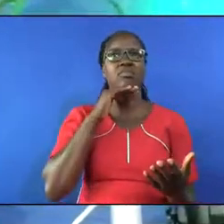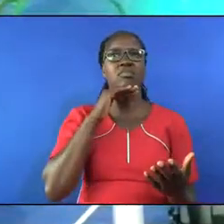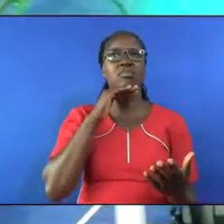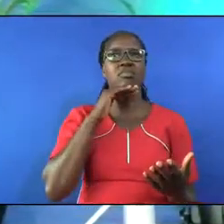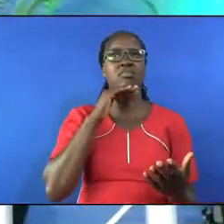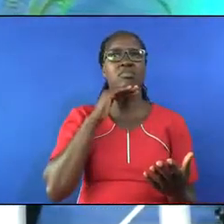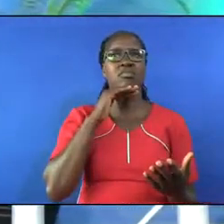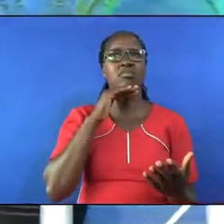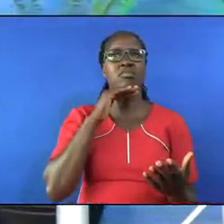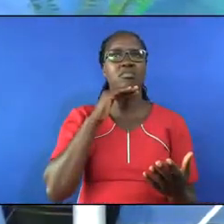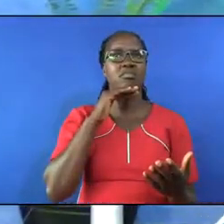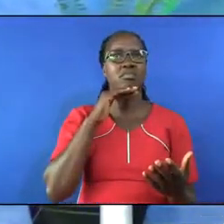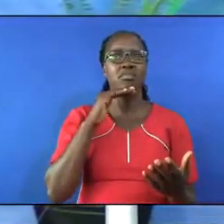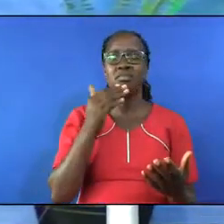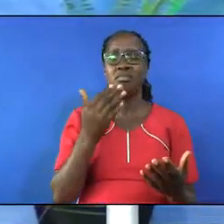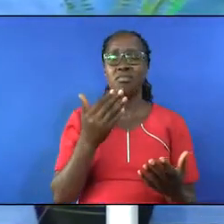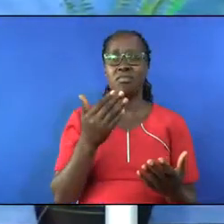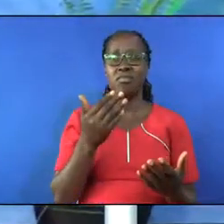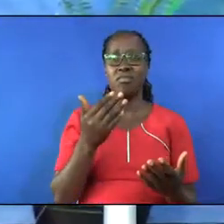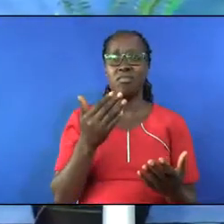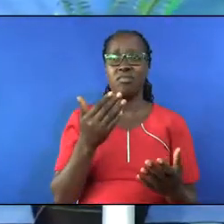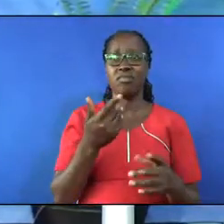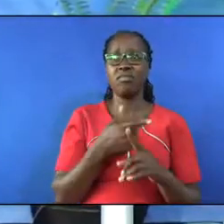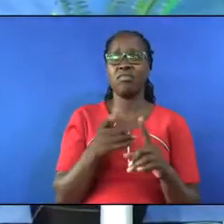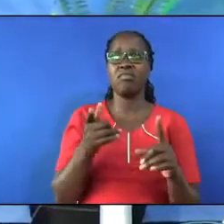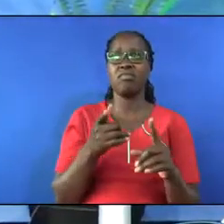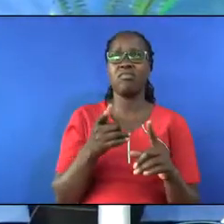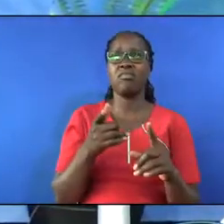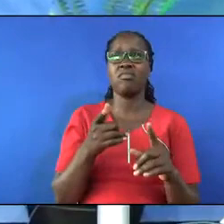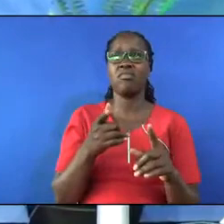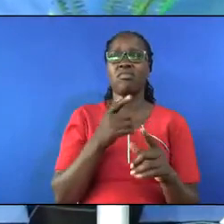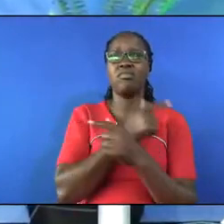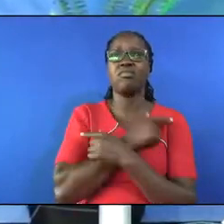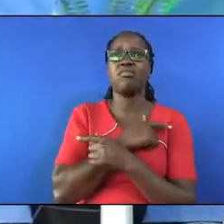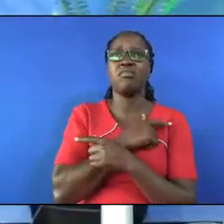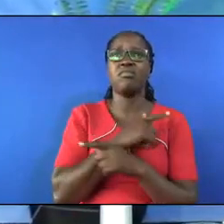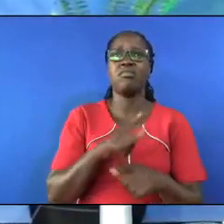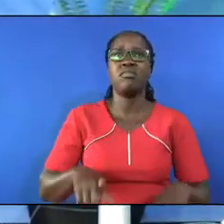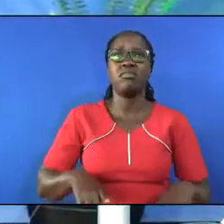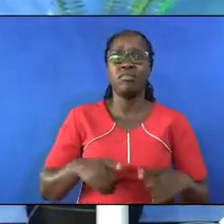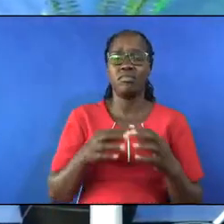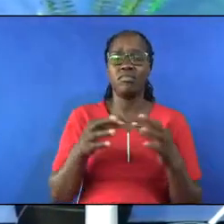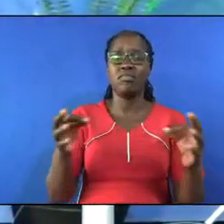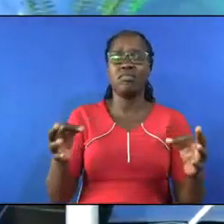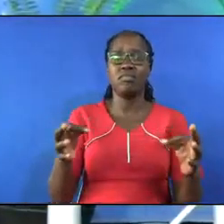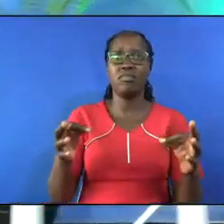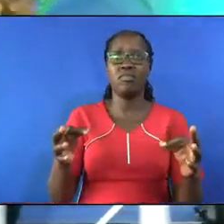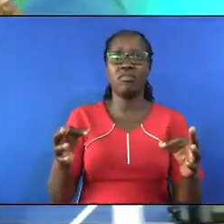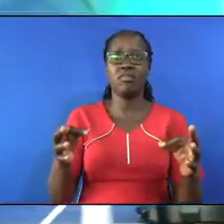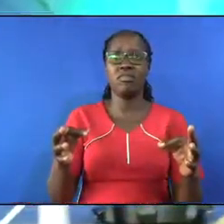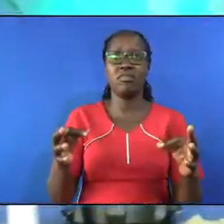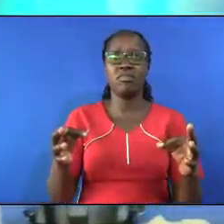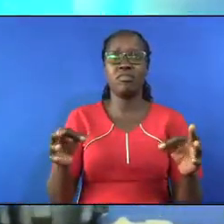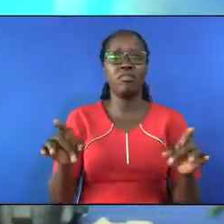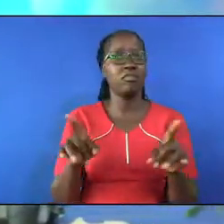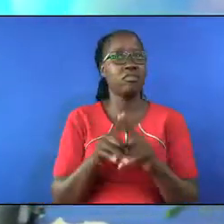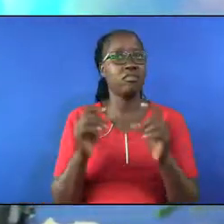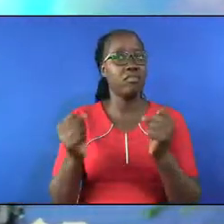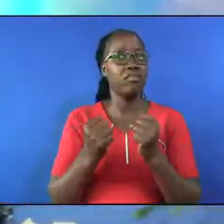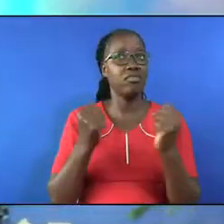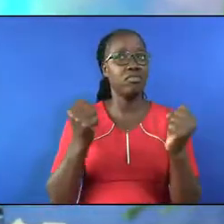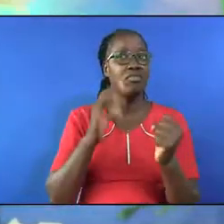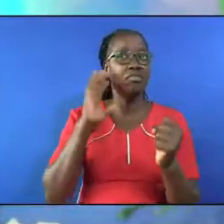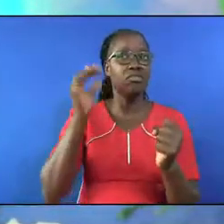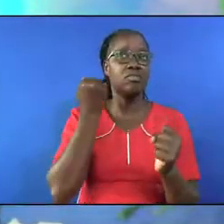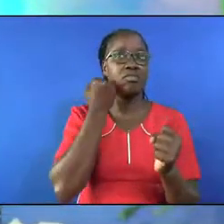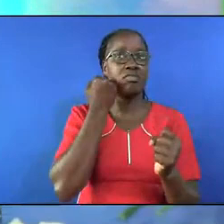the weaknesses that come with old age, but I'd love to live long to that time and still be strong like Joshua was. But then